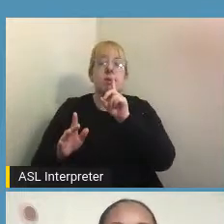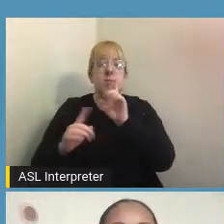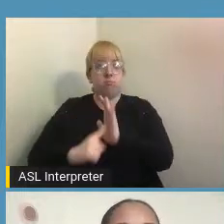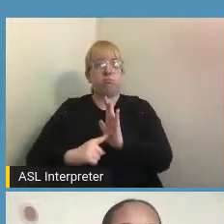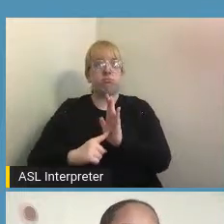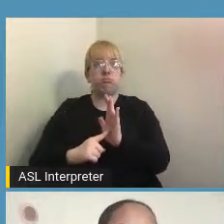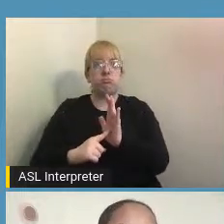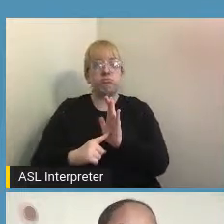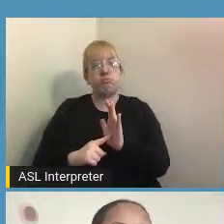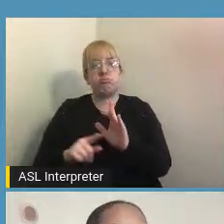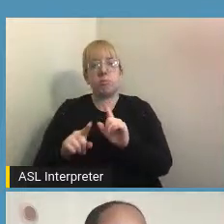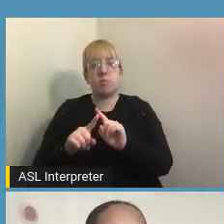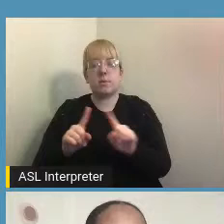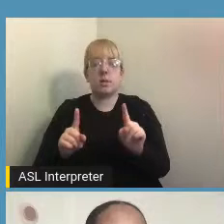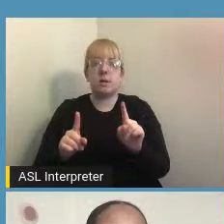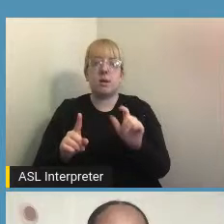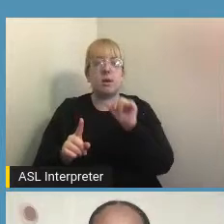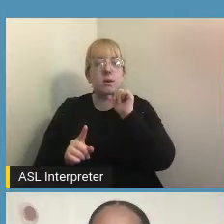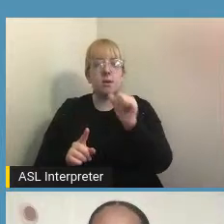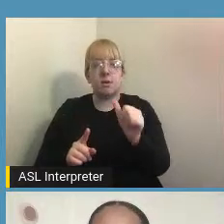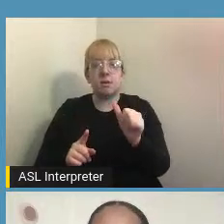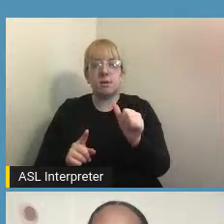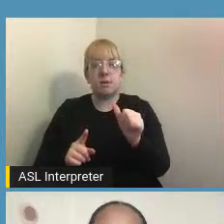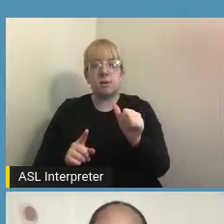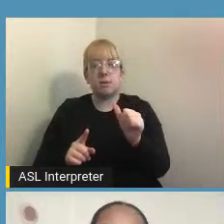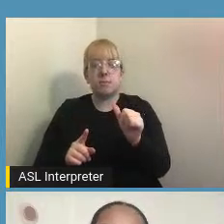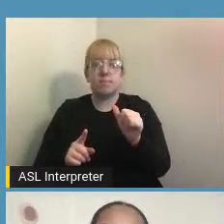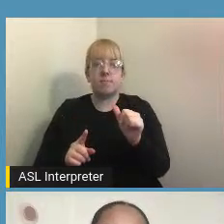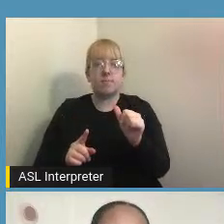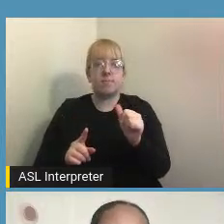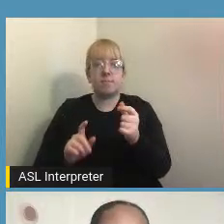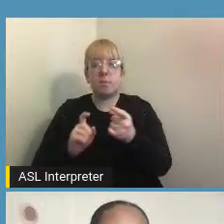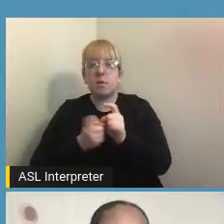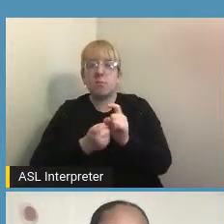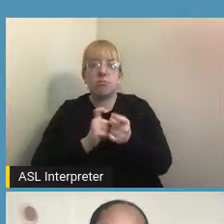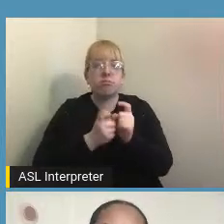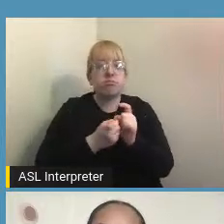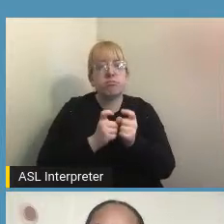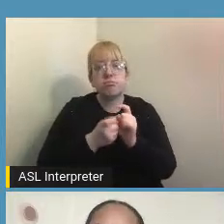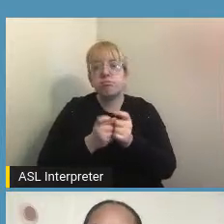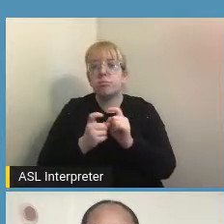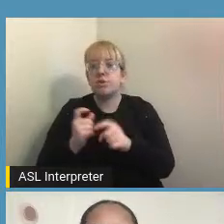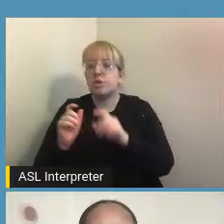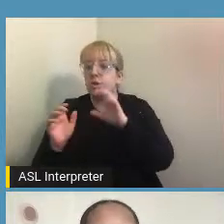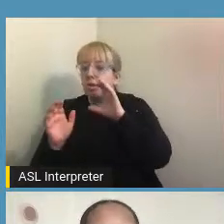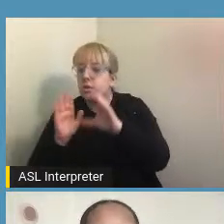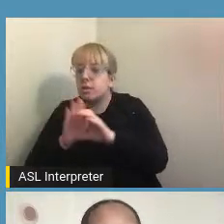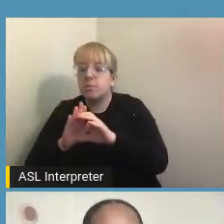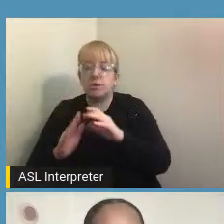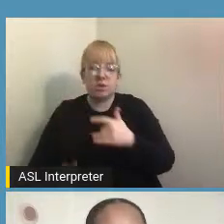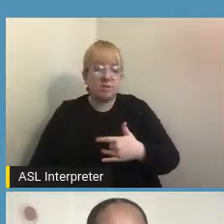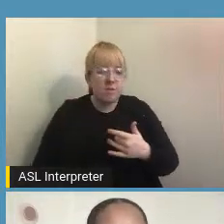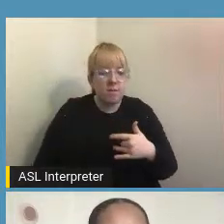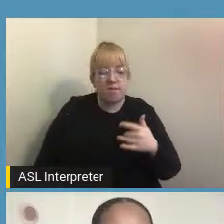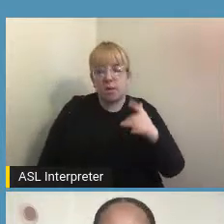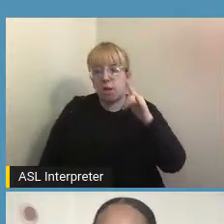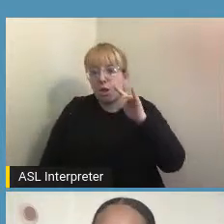but not changing what the image is or the look and the feel of the actual